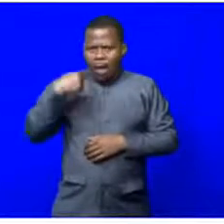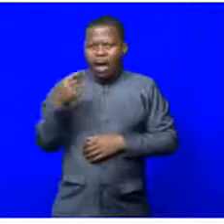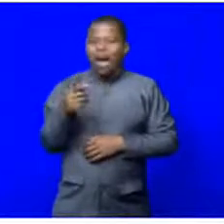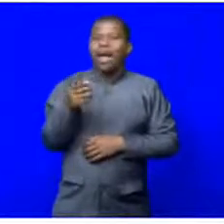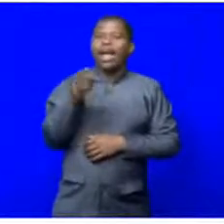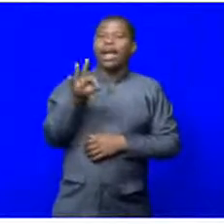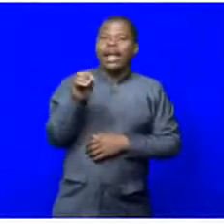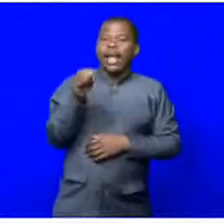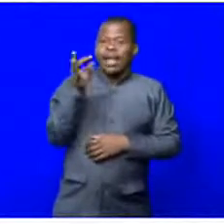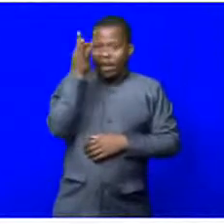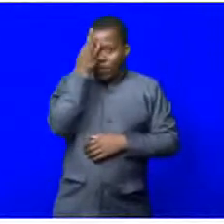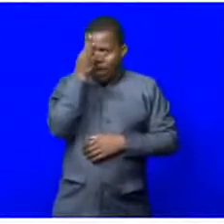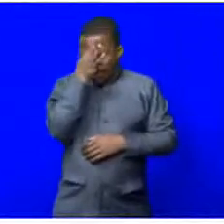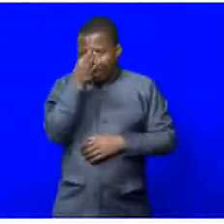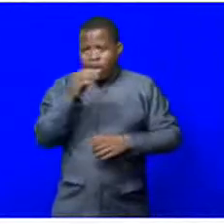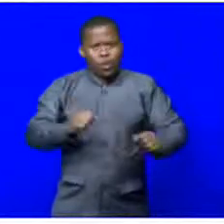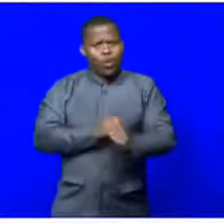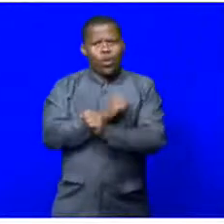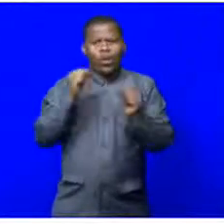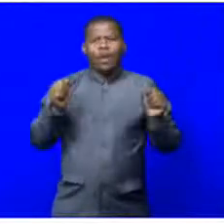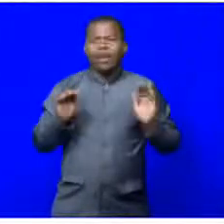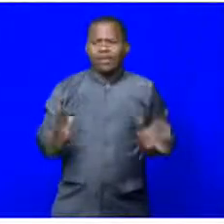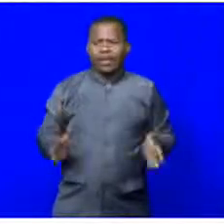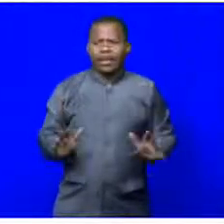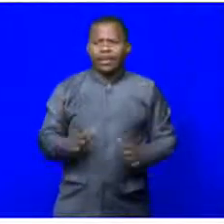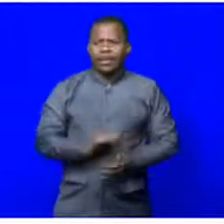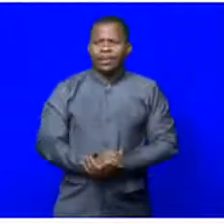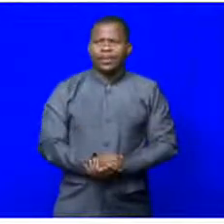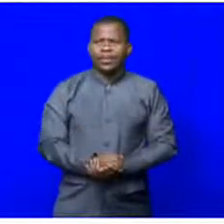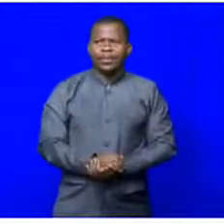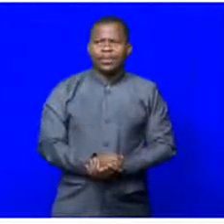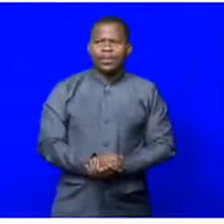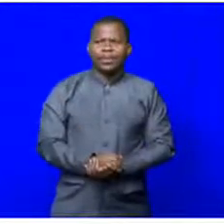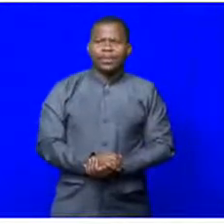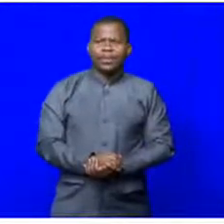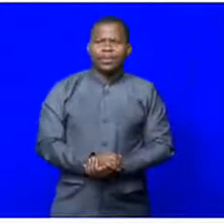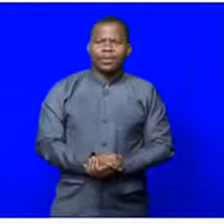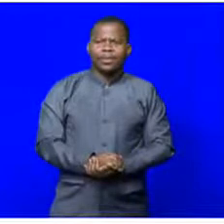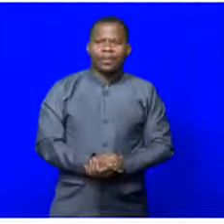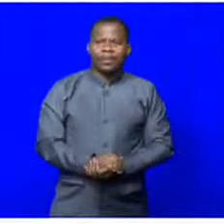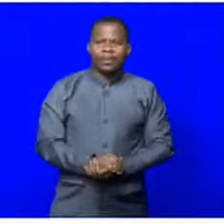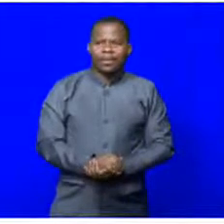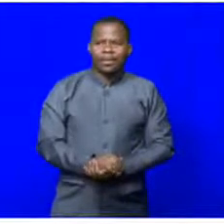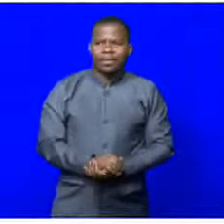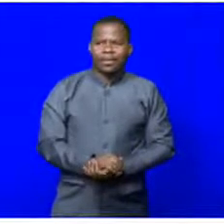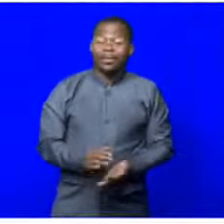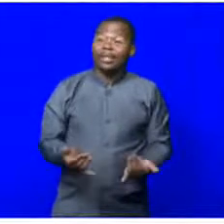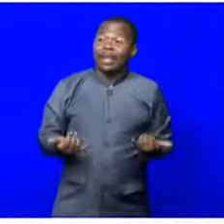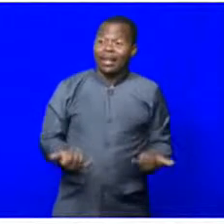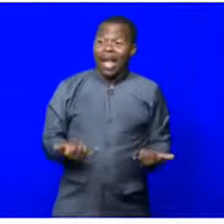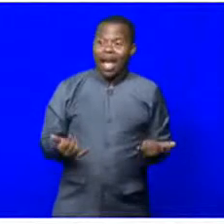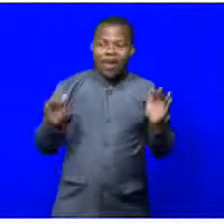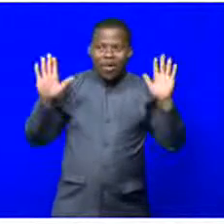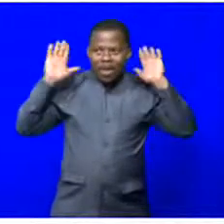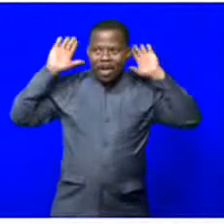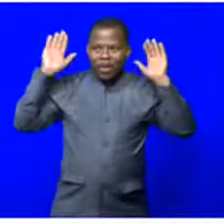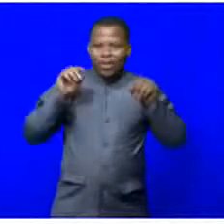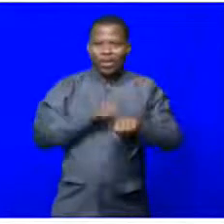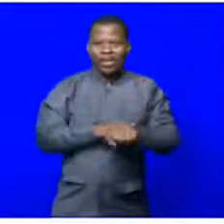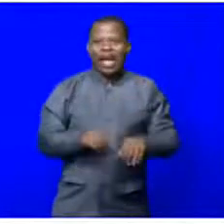lengu-13. Lubikile umsakati Eswatini TV temidlalo ngilinda Dlamini embabane. Athi kucithi